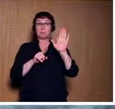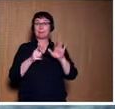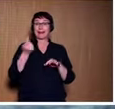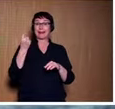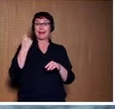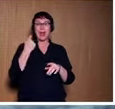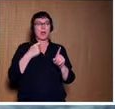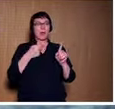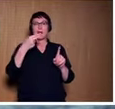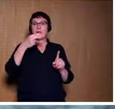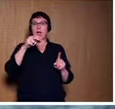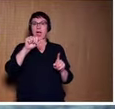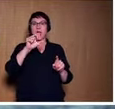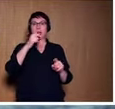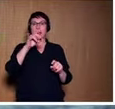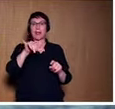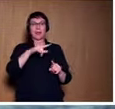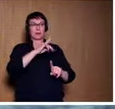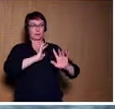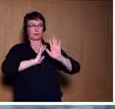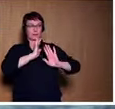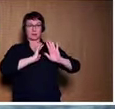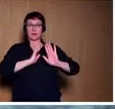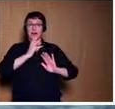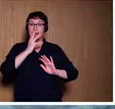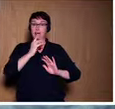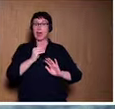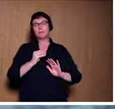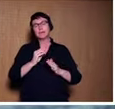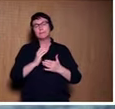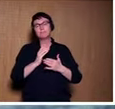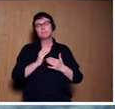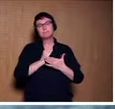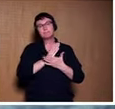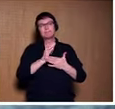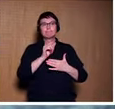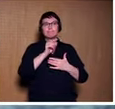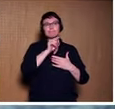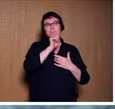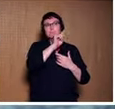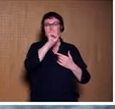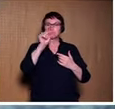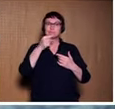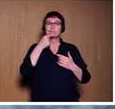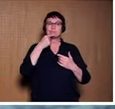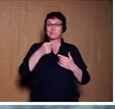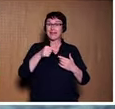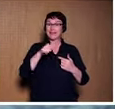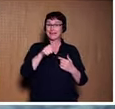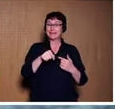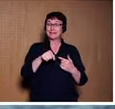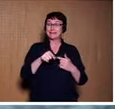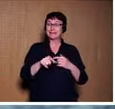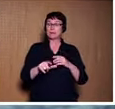was telling me about how Good Citizen has funded some disinformation campaign in Kenya about anti-abortion bills. Mm-hmm. And this is